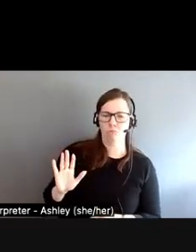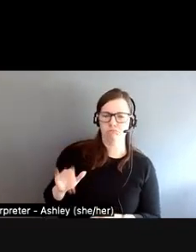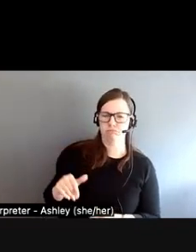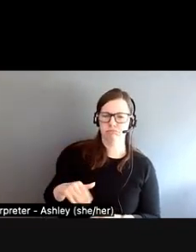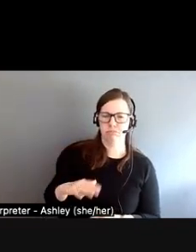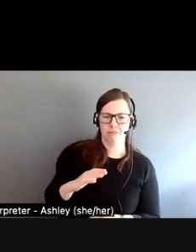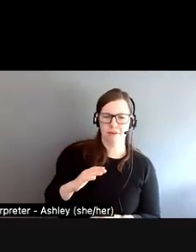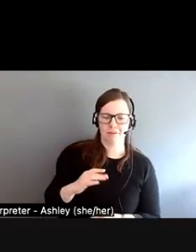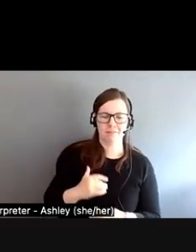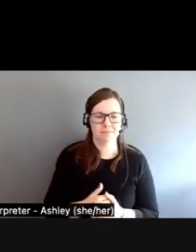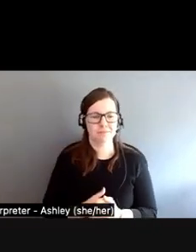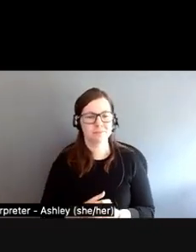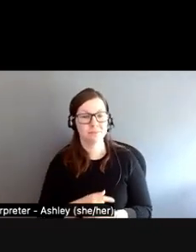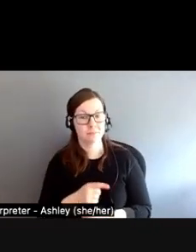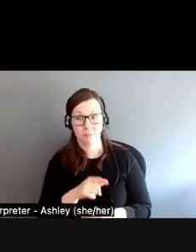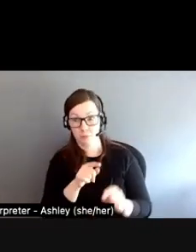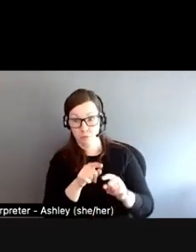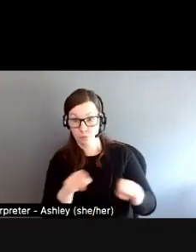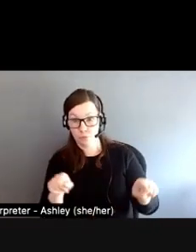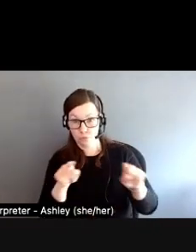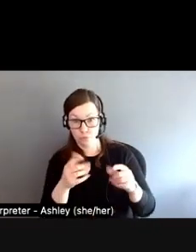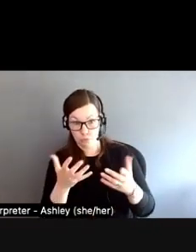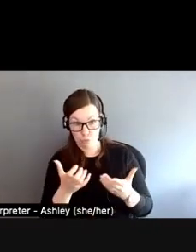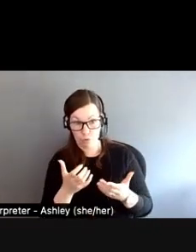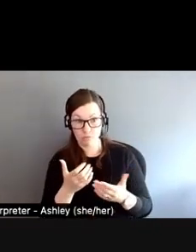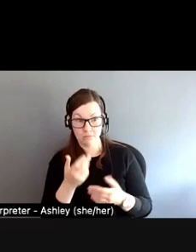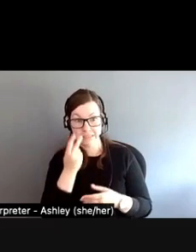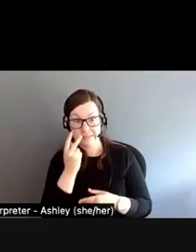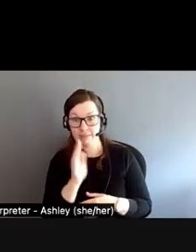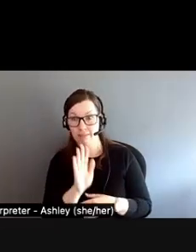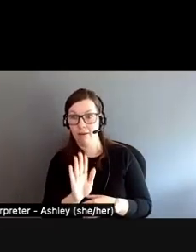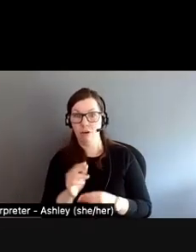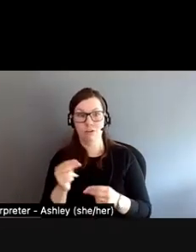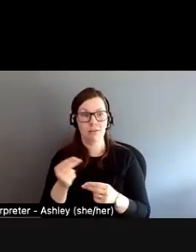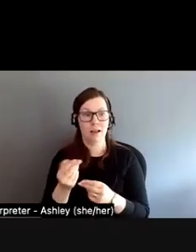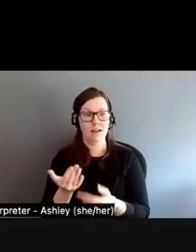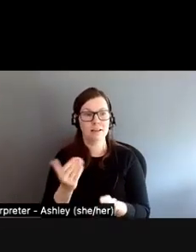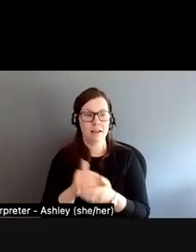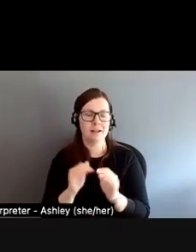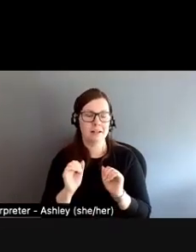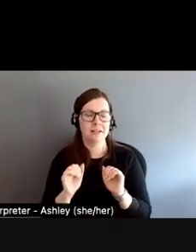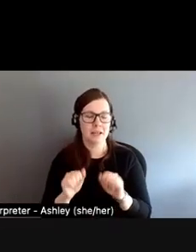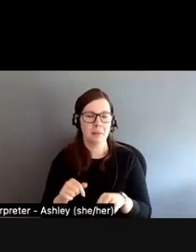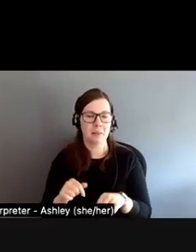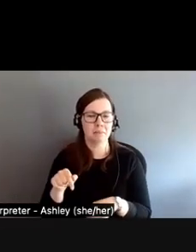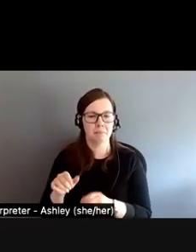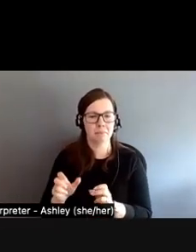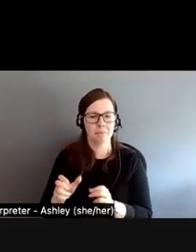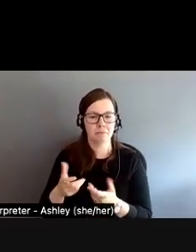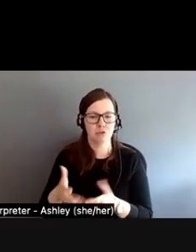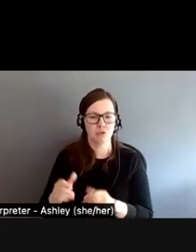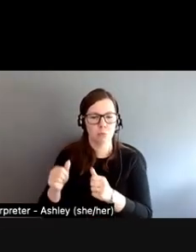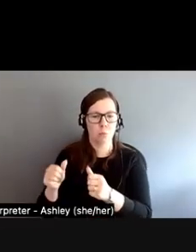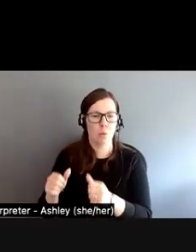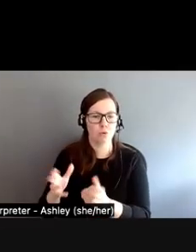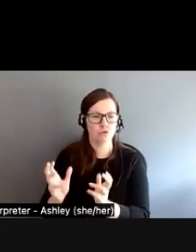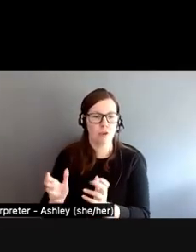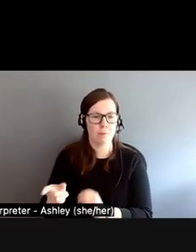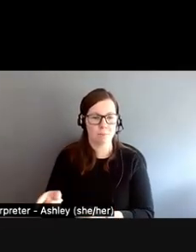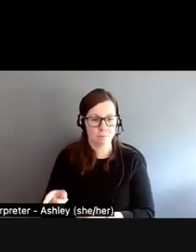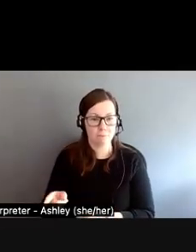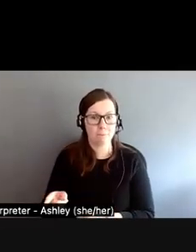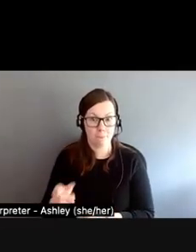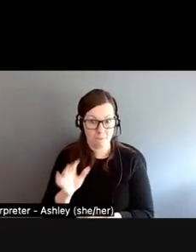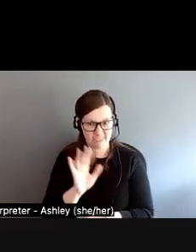all the different tools that the Learning Place was using. It's amazing. Yeah, it's really coming across too, the time